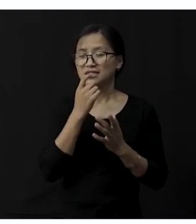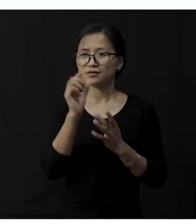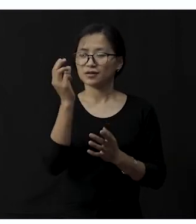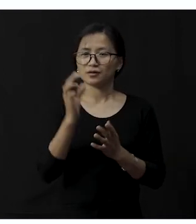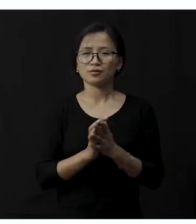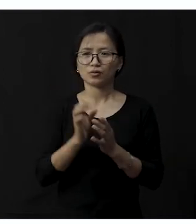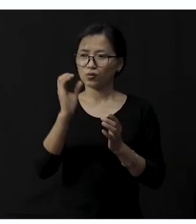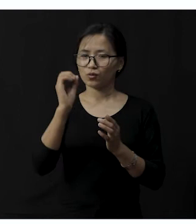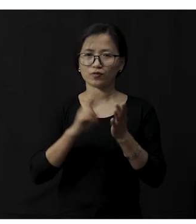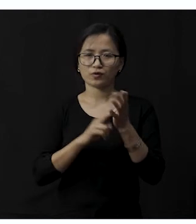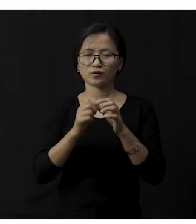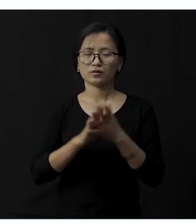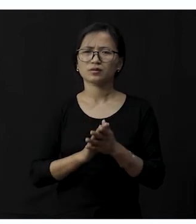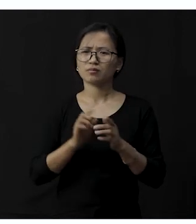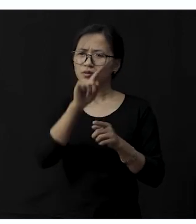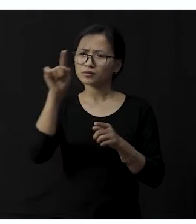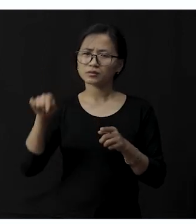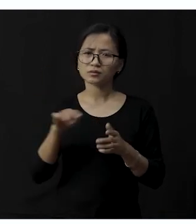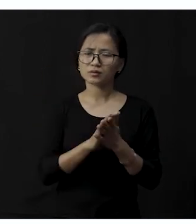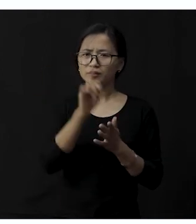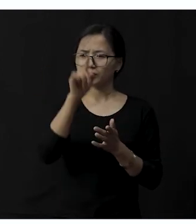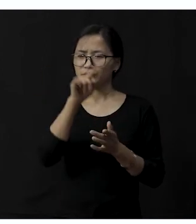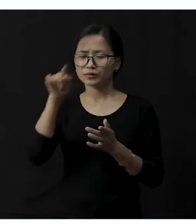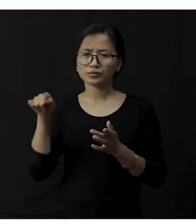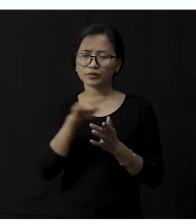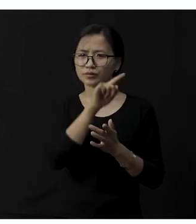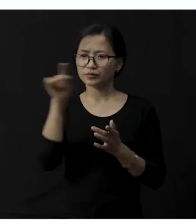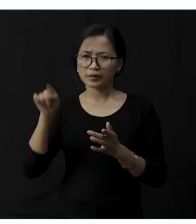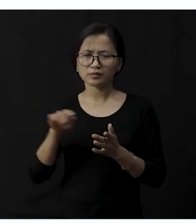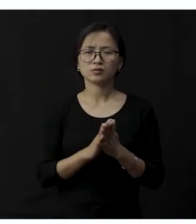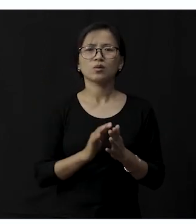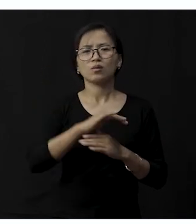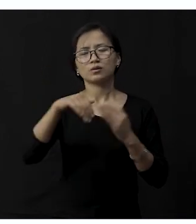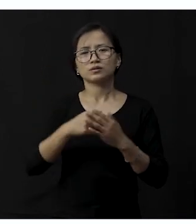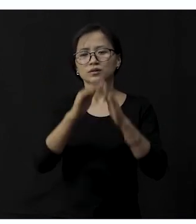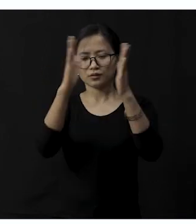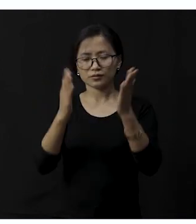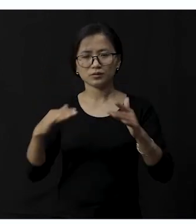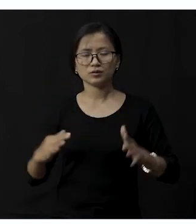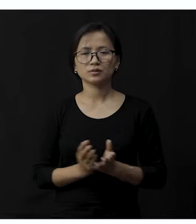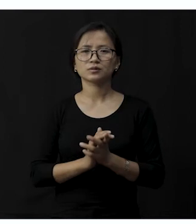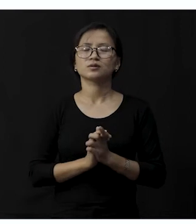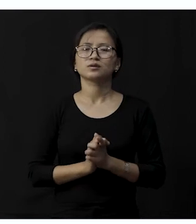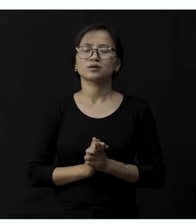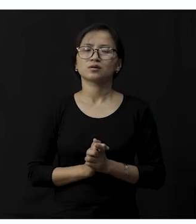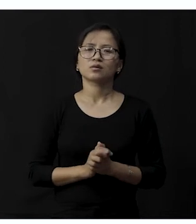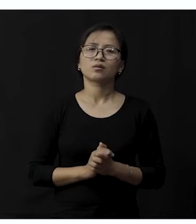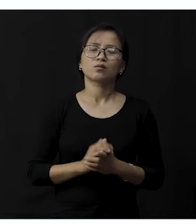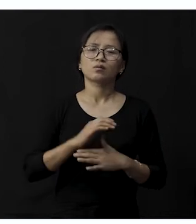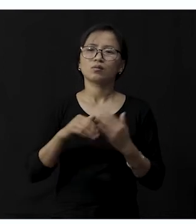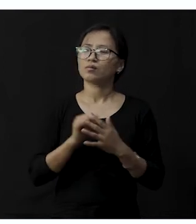boxy, square, triangle. So all these kind of shapes, if you're describing, all these shapes are